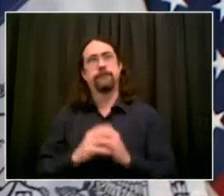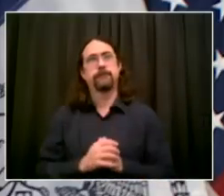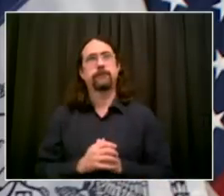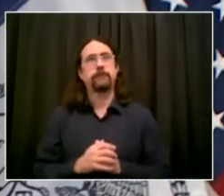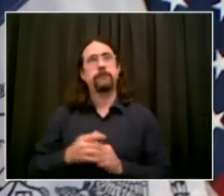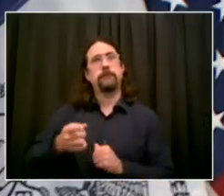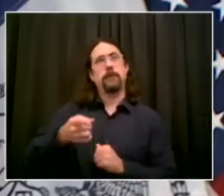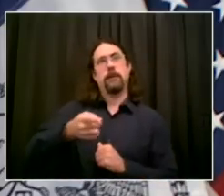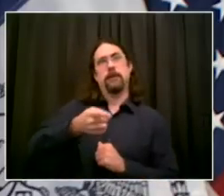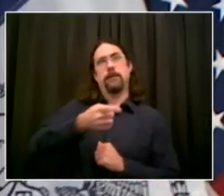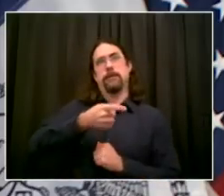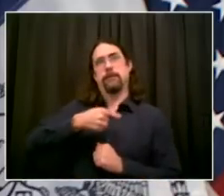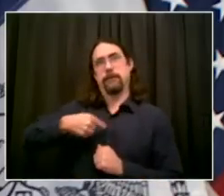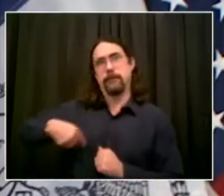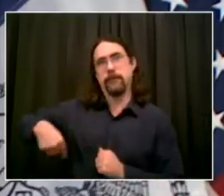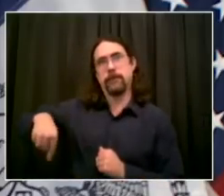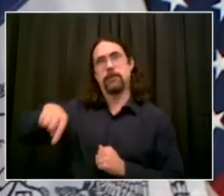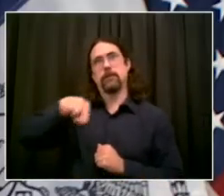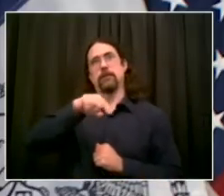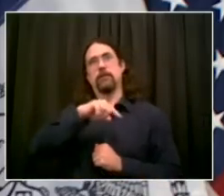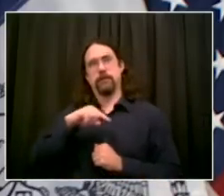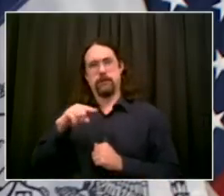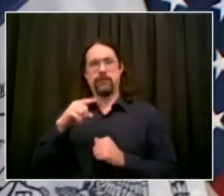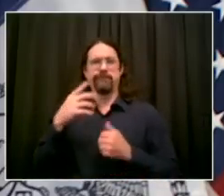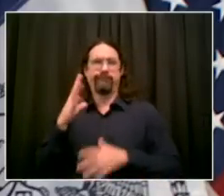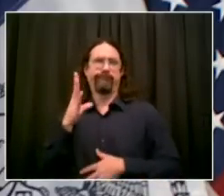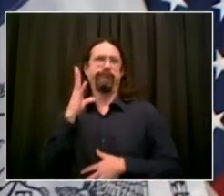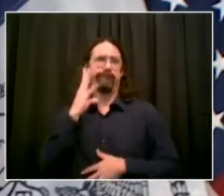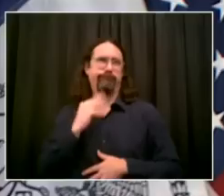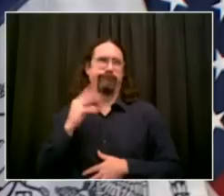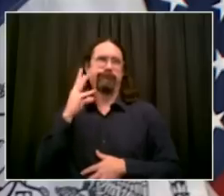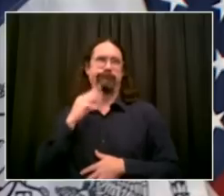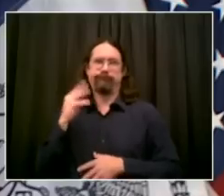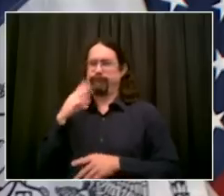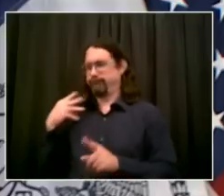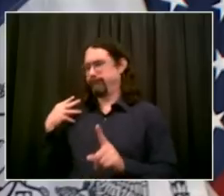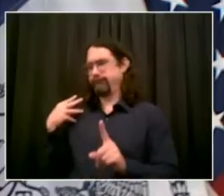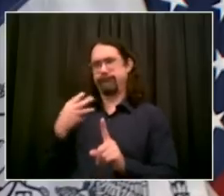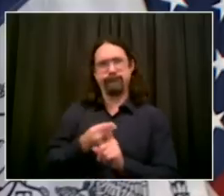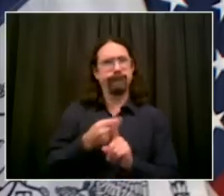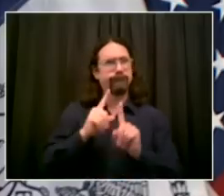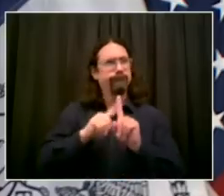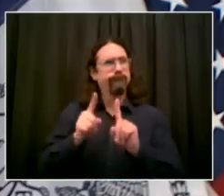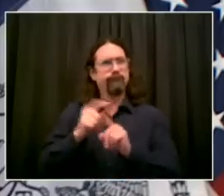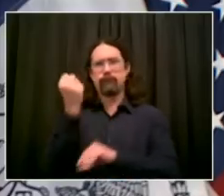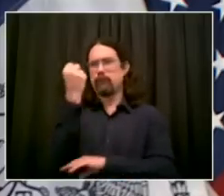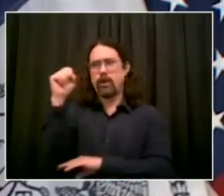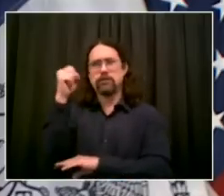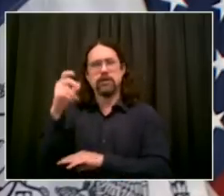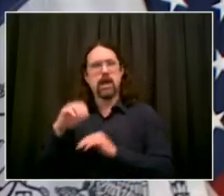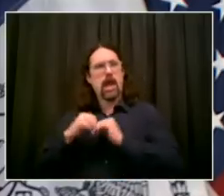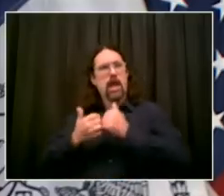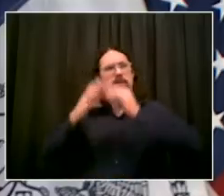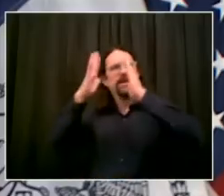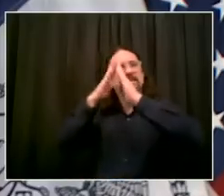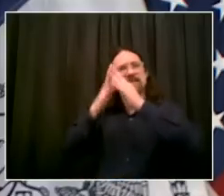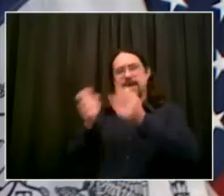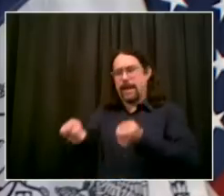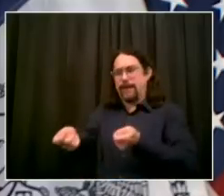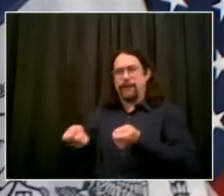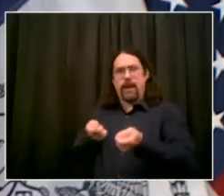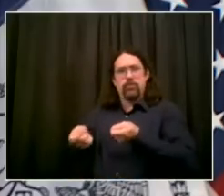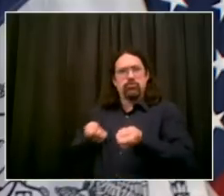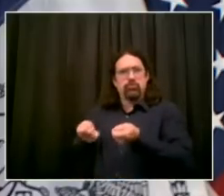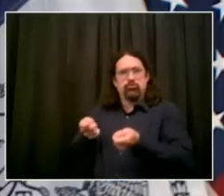throughout. We are now in a new situation. We're in a situation where we have state-mandated